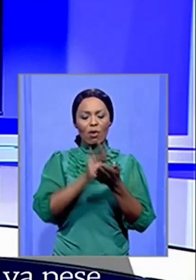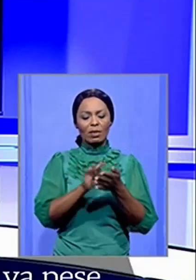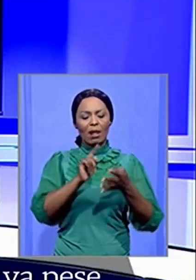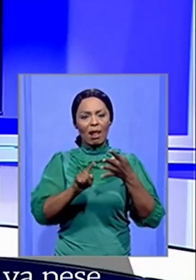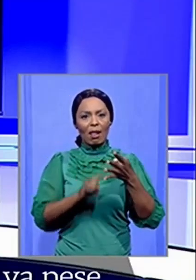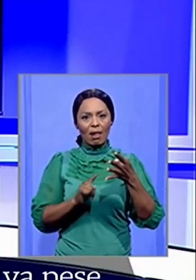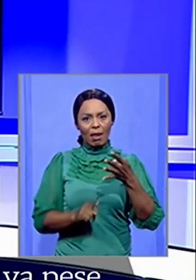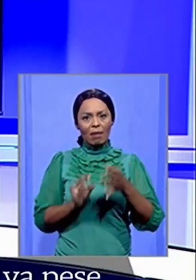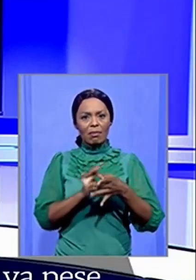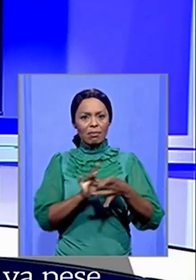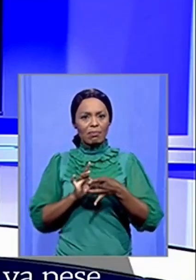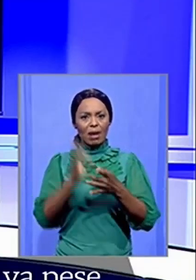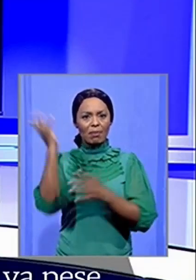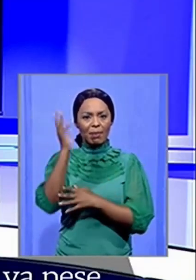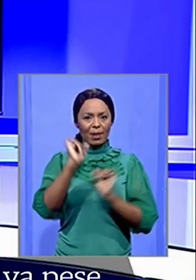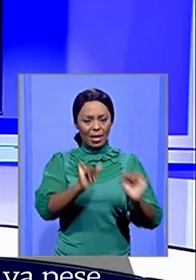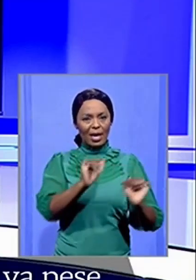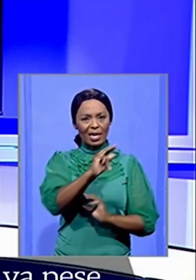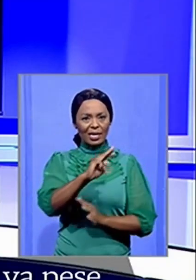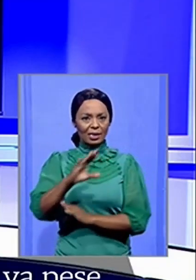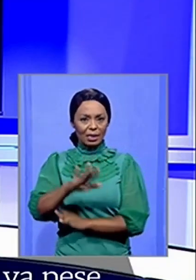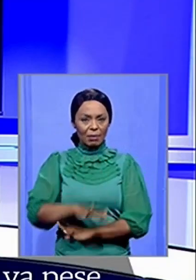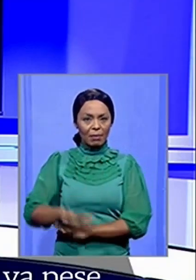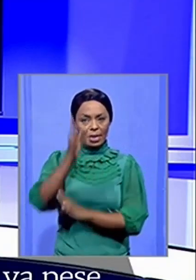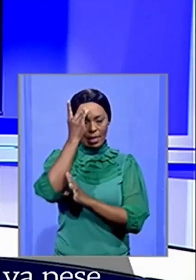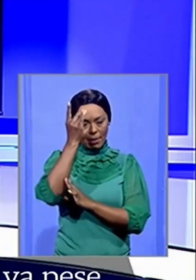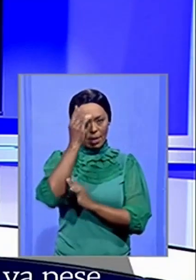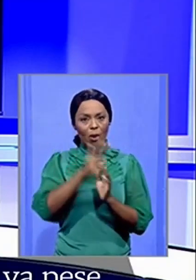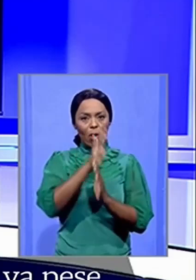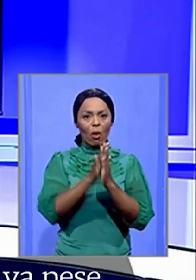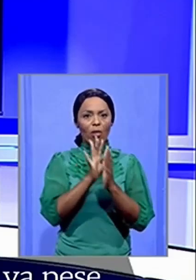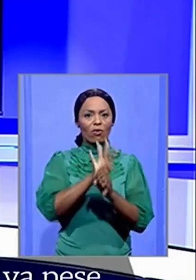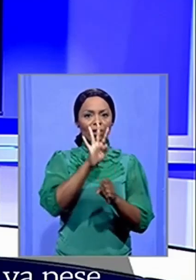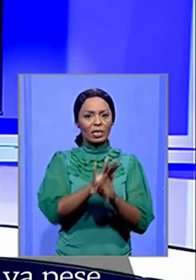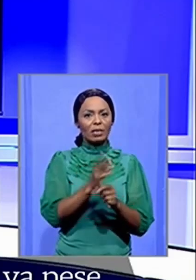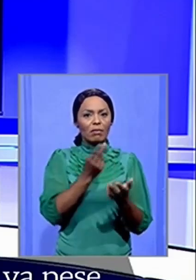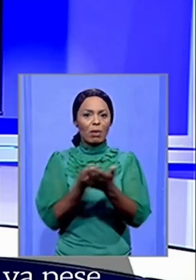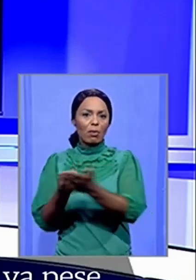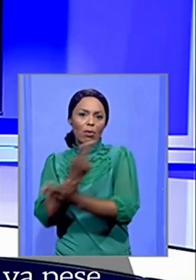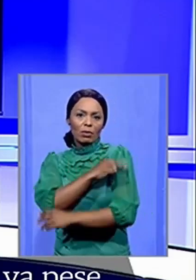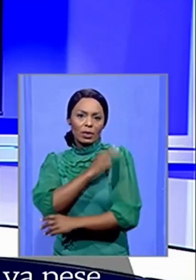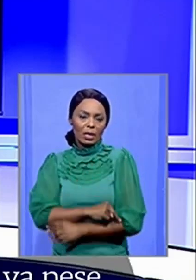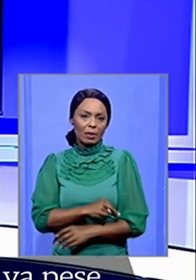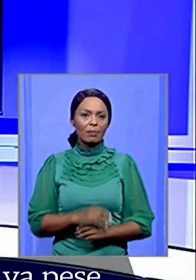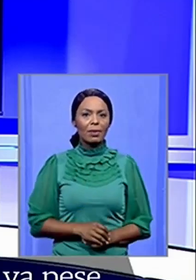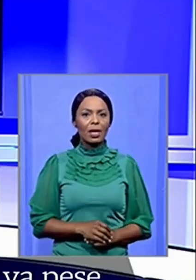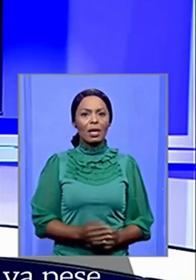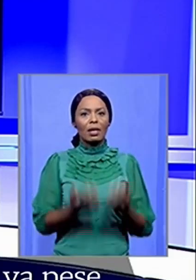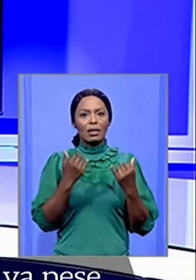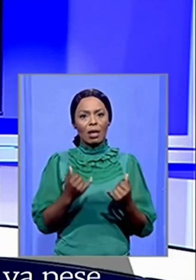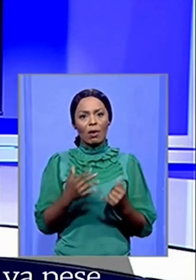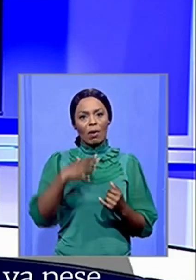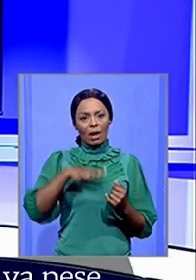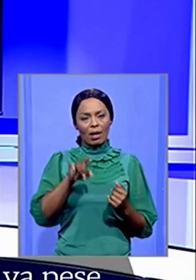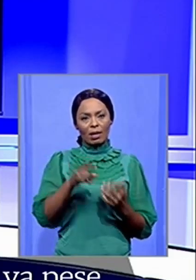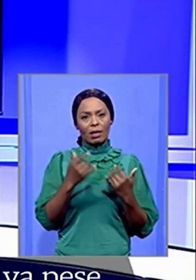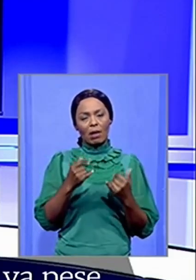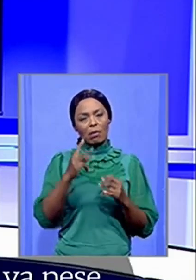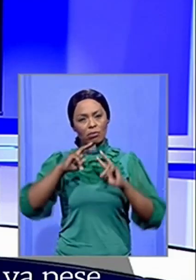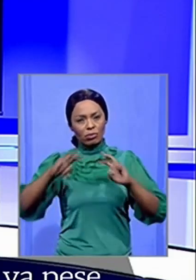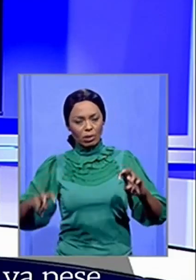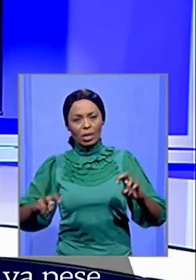dikgetho ka Durban. Batho ba 54 ba gobetše fao ba bane ba bakwago le badimo. Go sa le bjalo ANC e re e sa